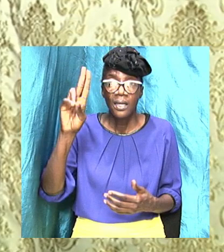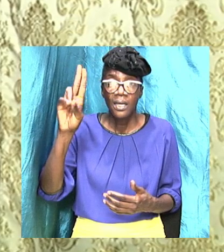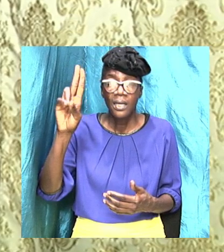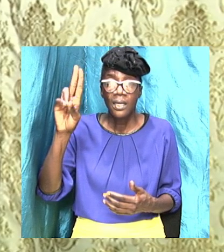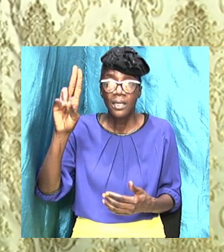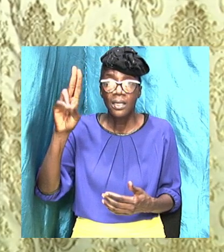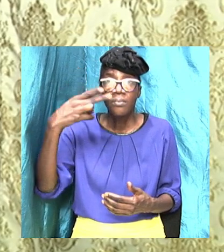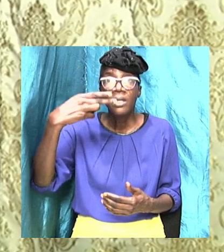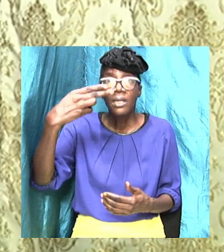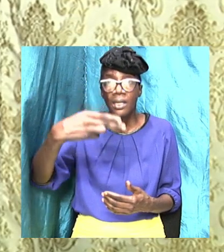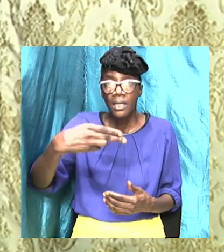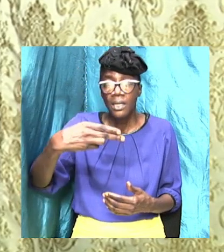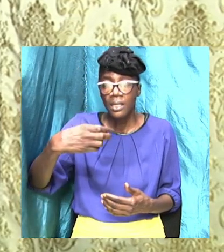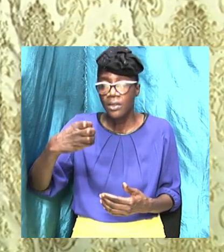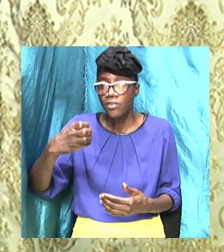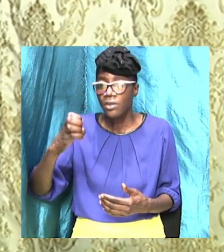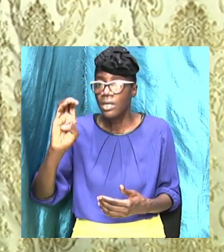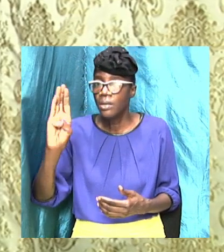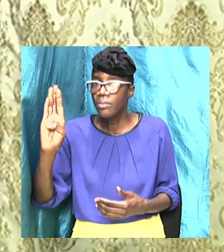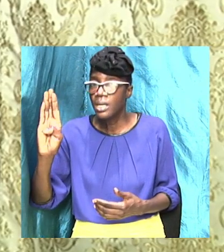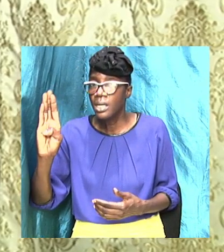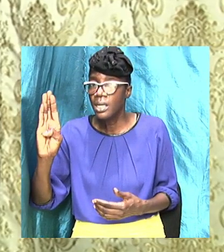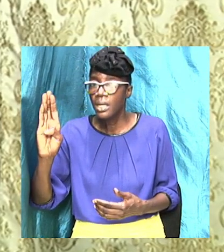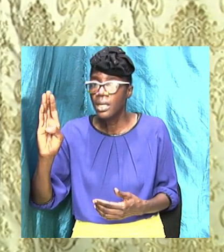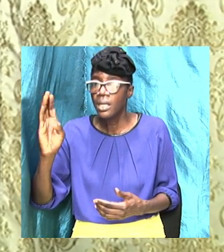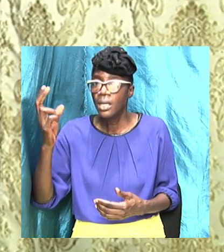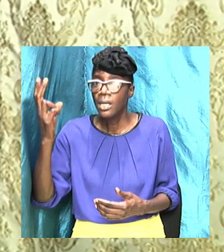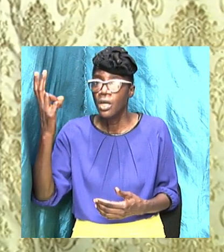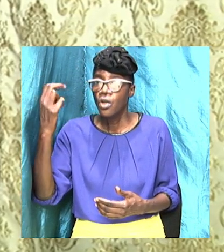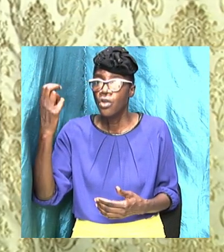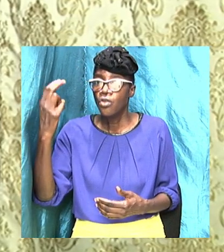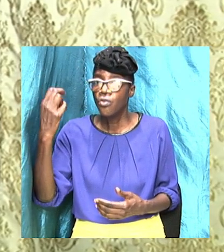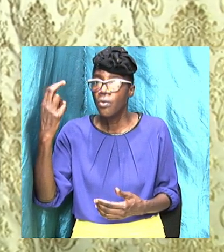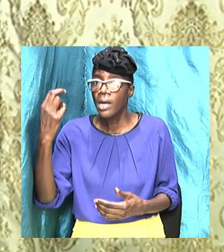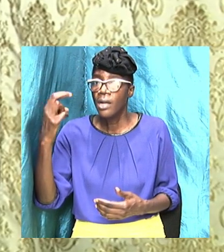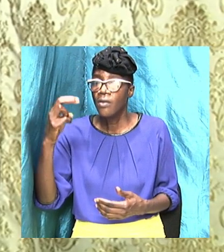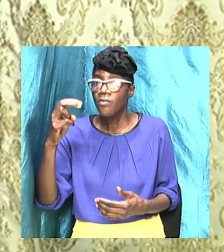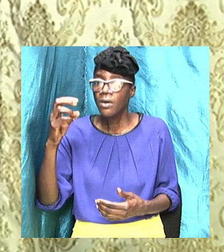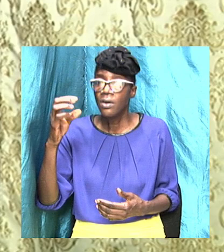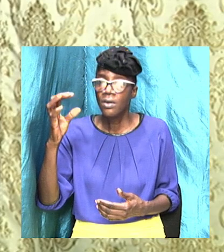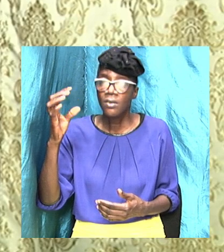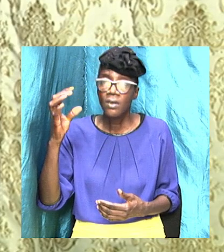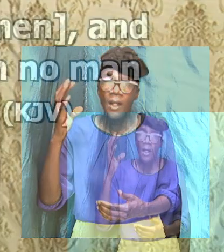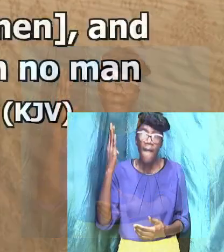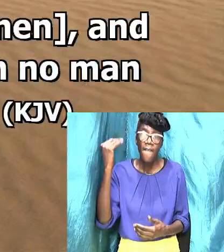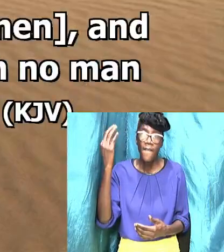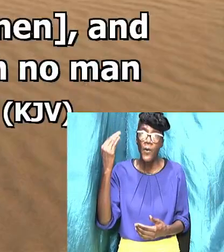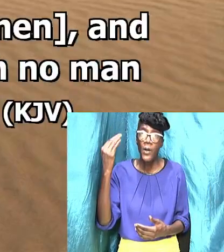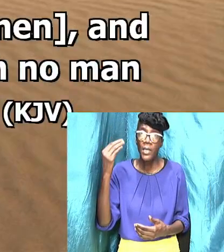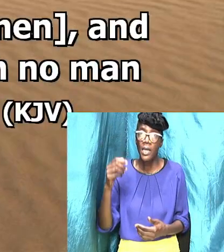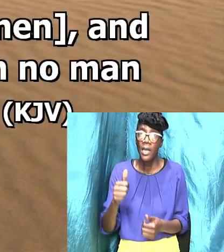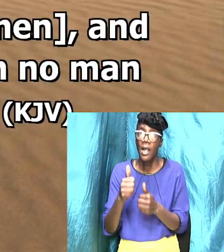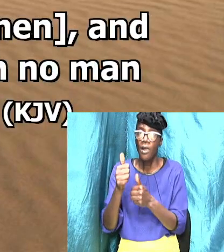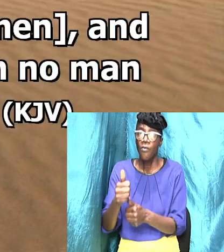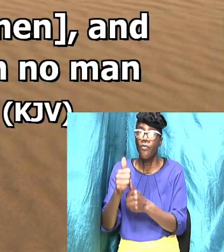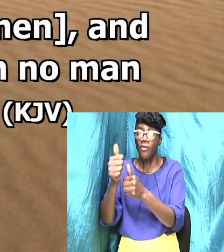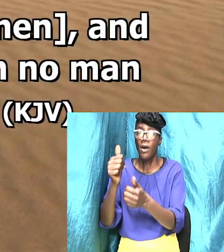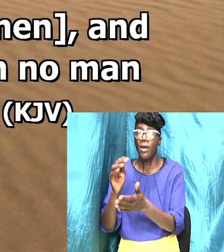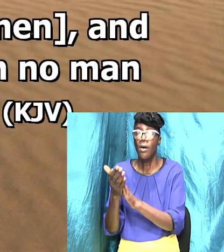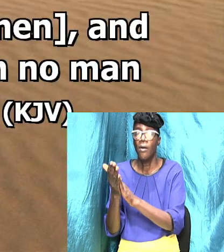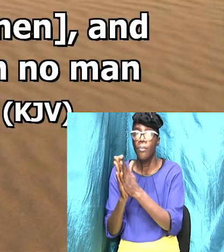Hebrews 12:14. It says, follow peace with all men and